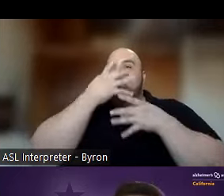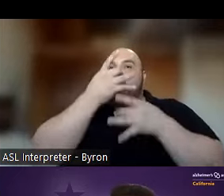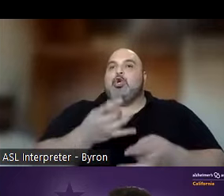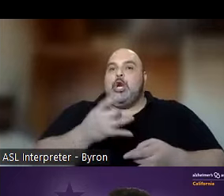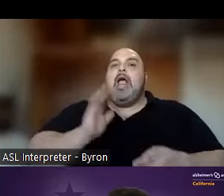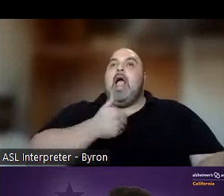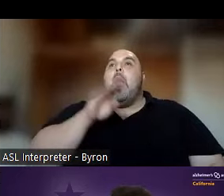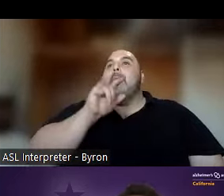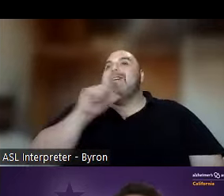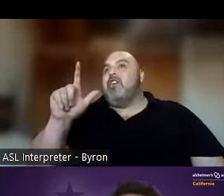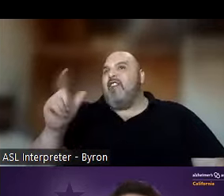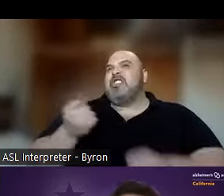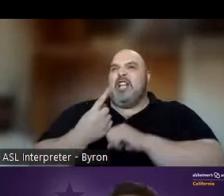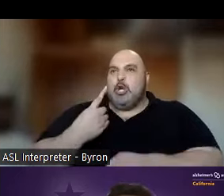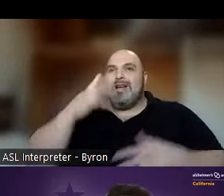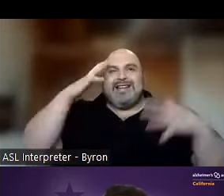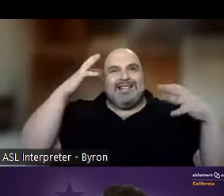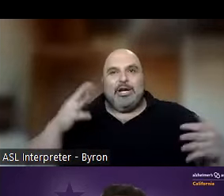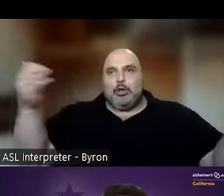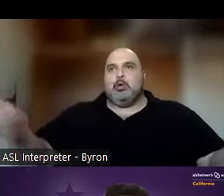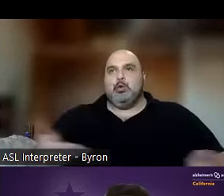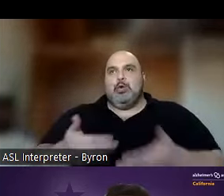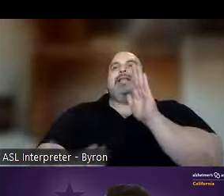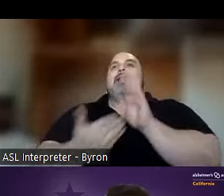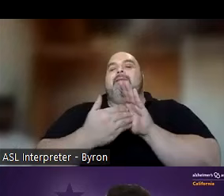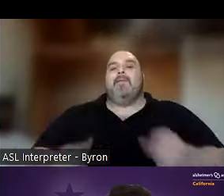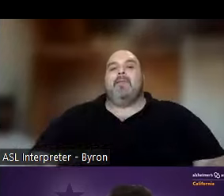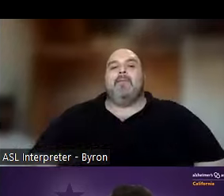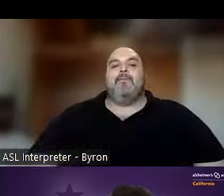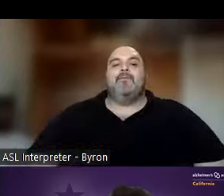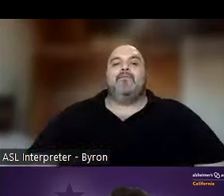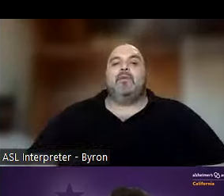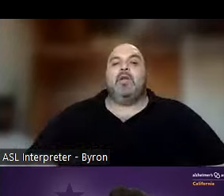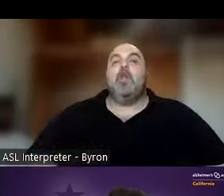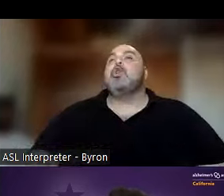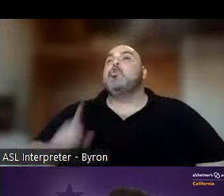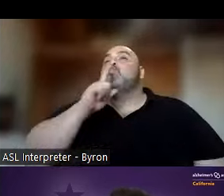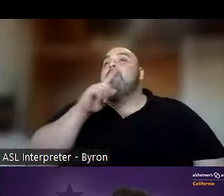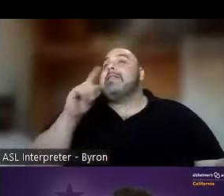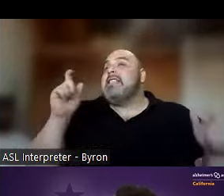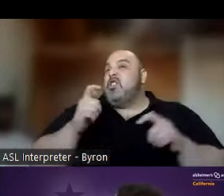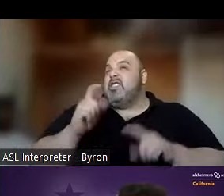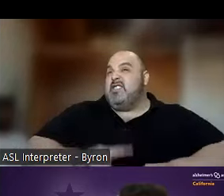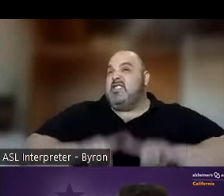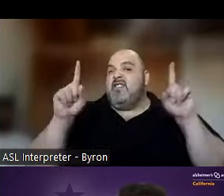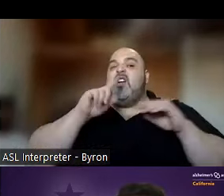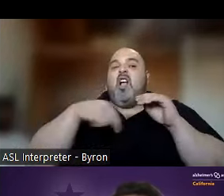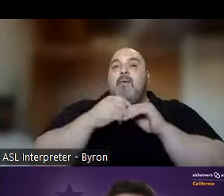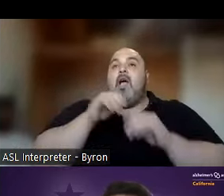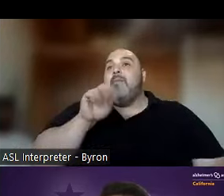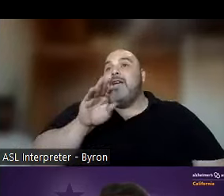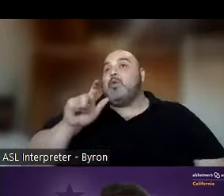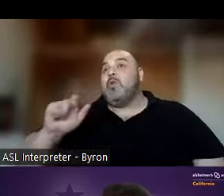bill efforts last year and decided to reintroduce the bill. There's very little that's different about AB 21 to